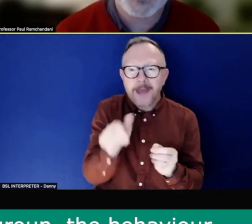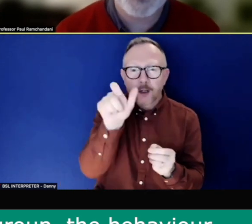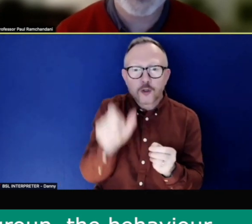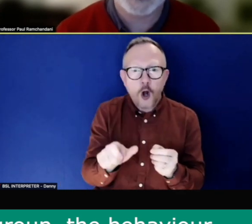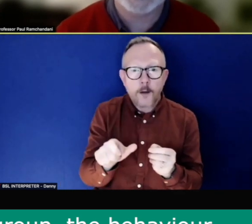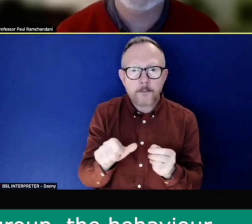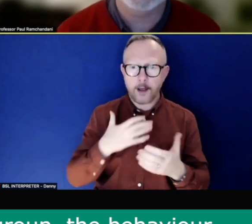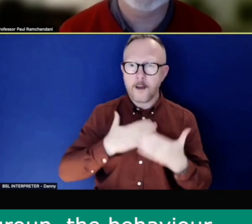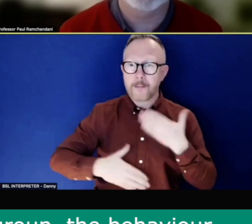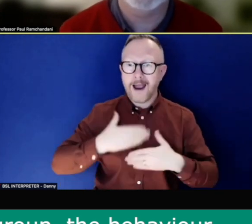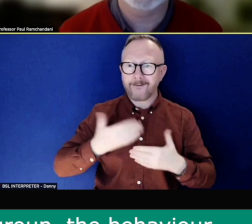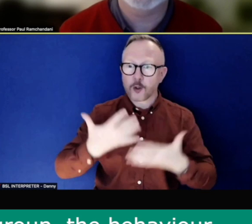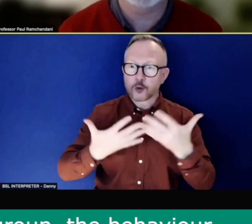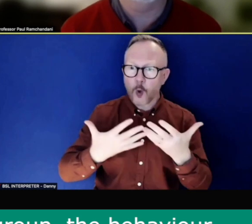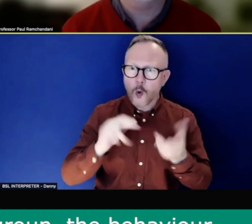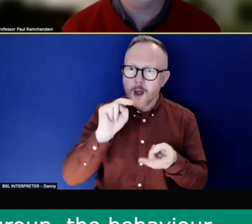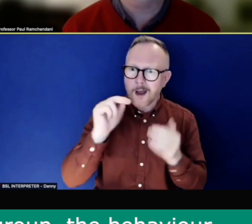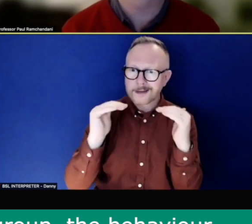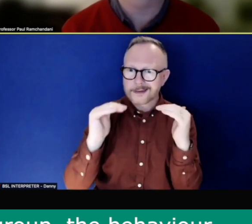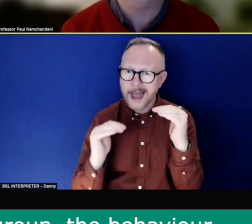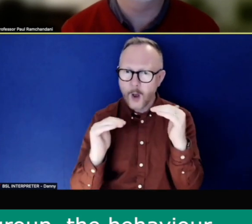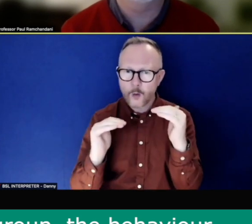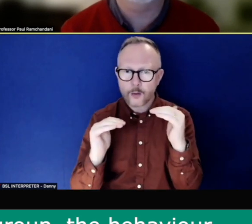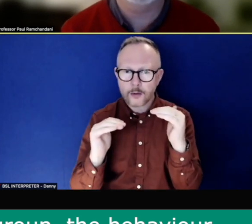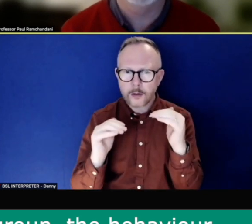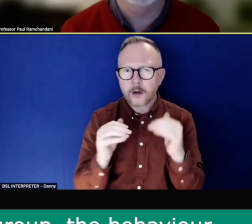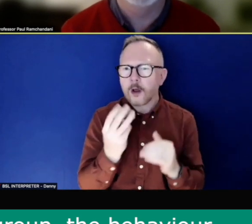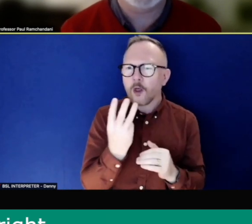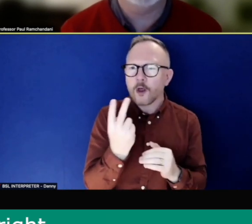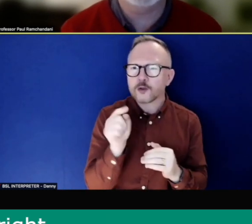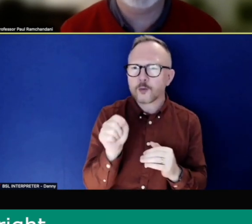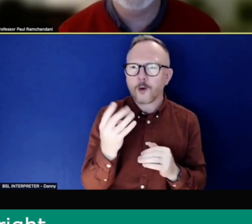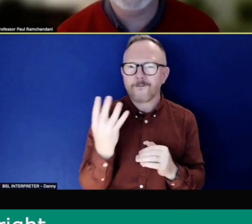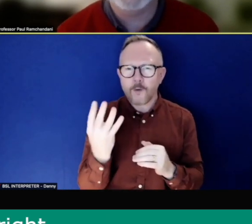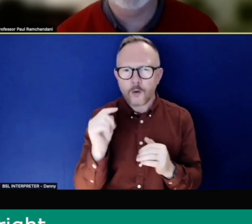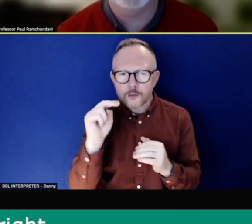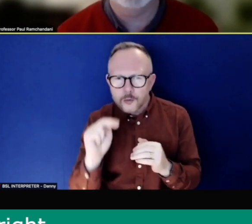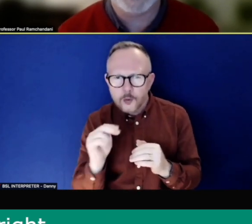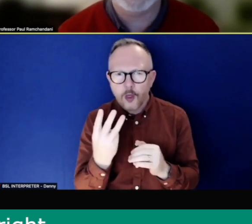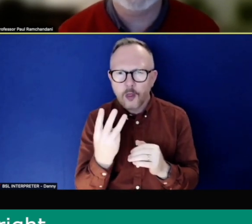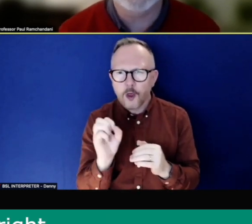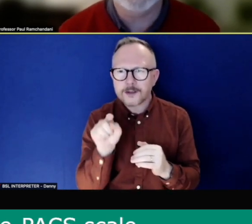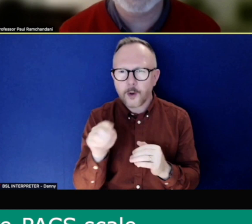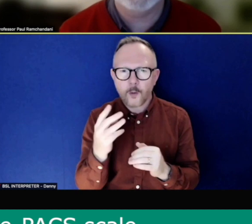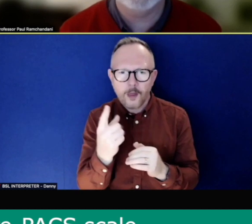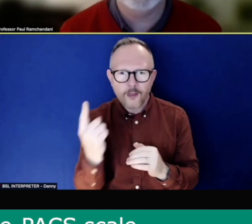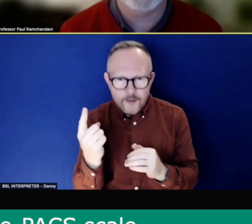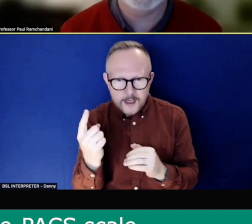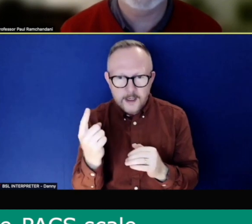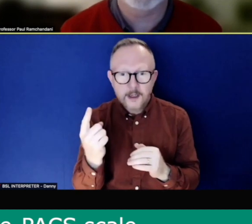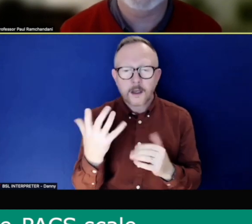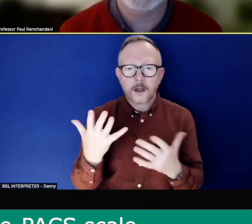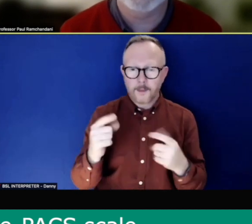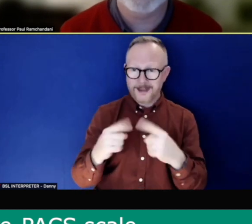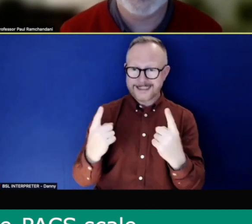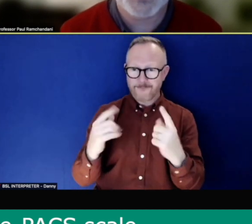go down as well, but by less. So it goes down from 32.4 to 30.3. And the difference is shown on the right. So you've got a